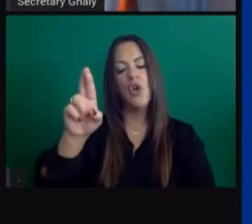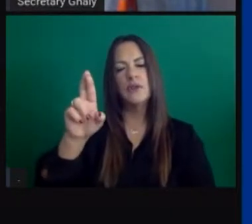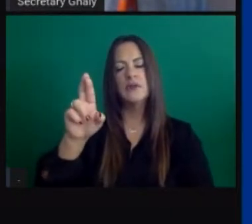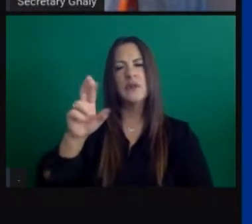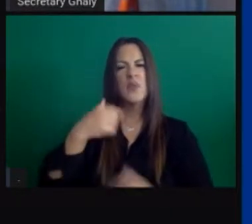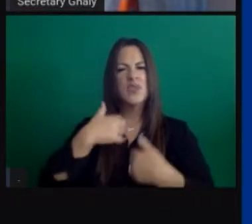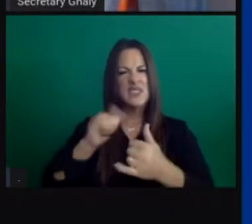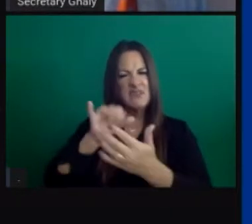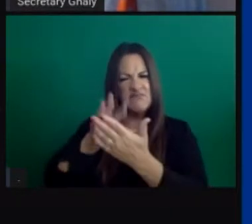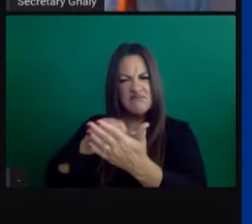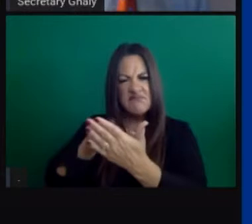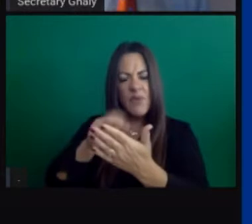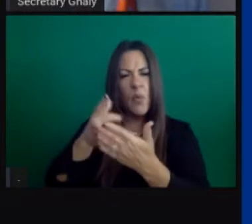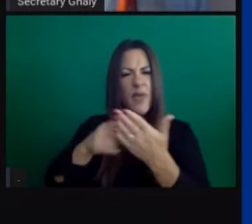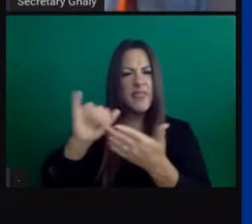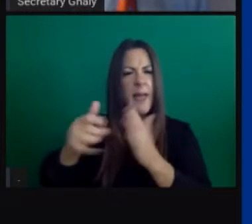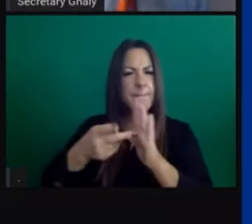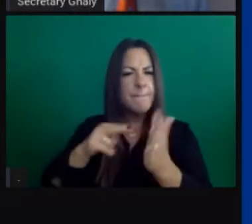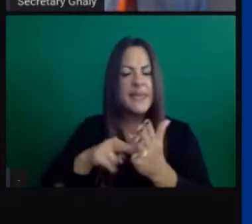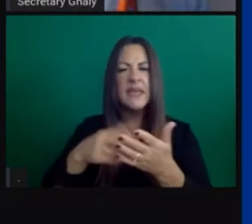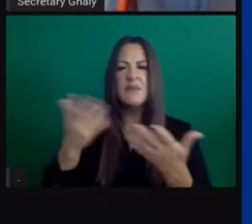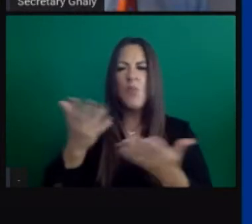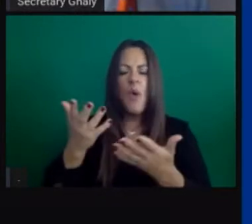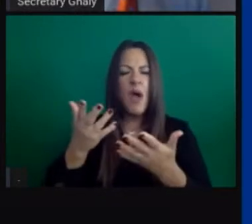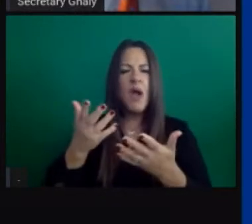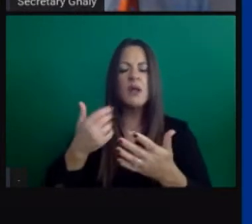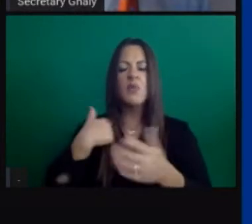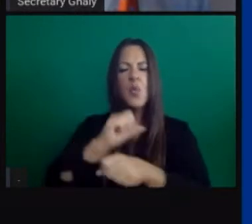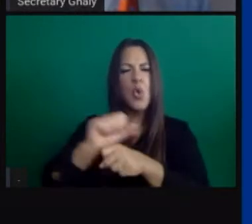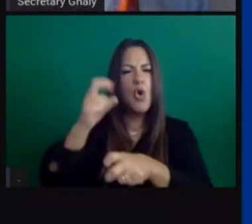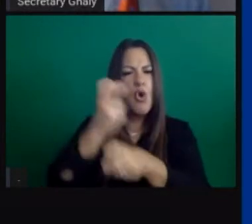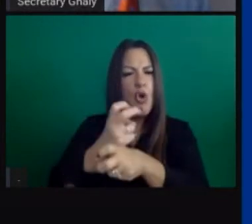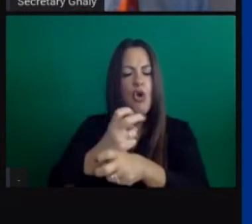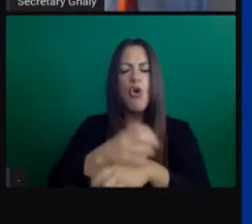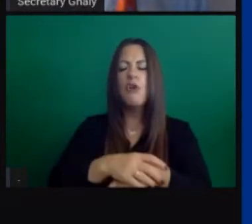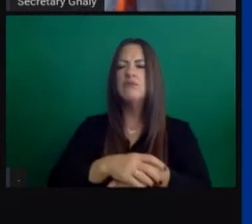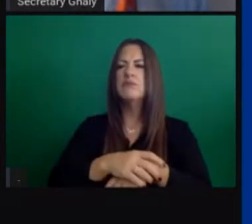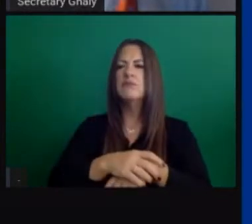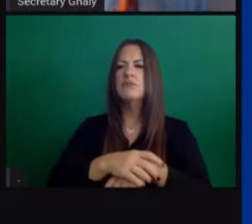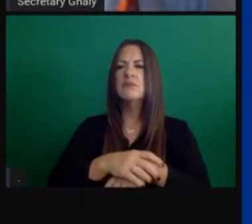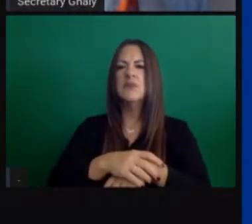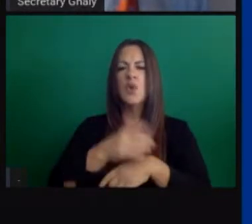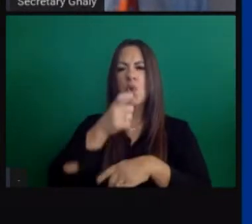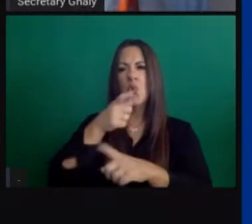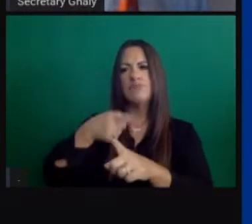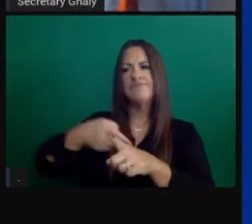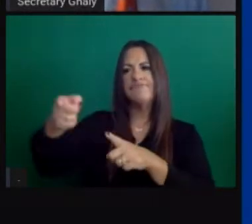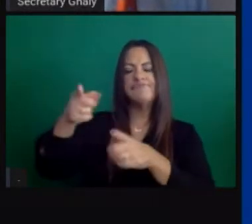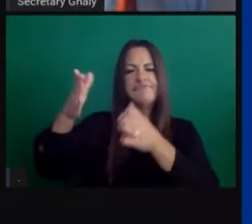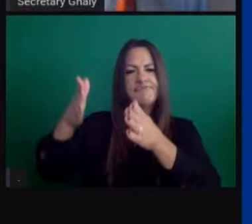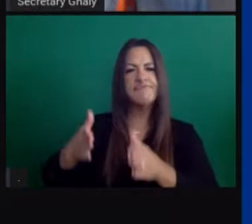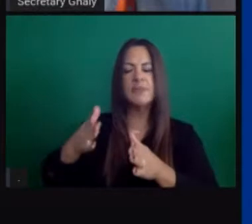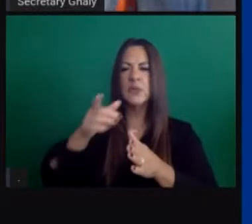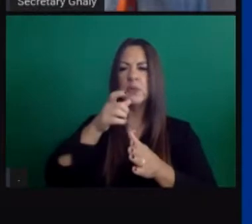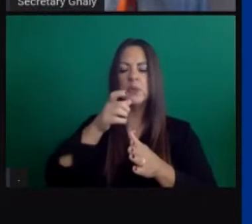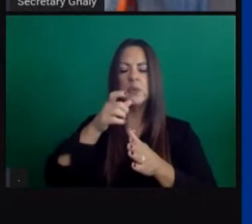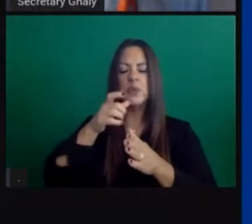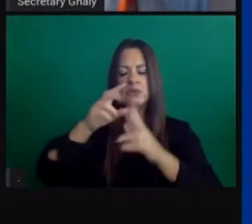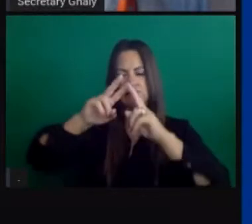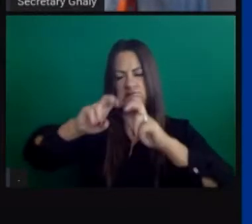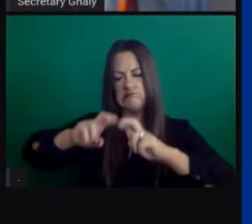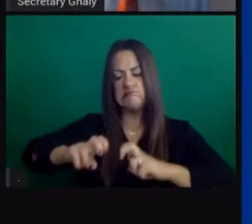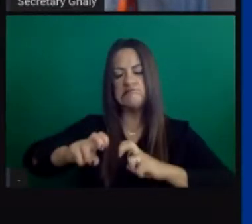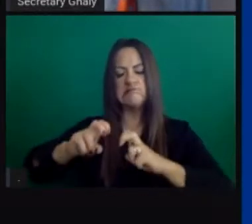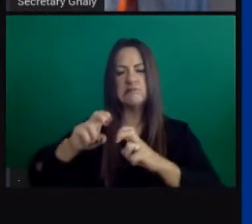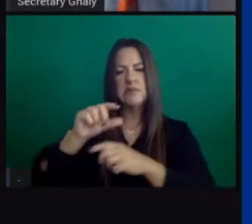lot about what it means, working hard with the tremendous genomic sequencers at institutions